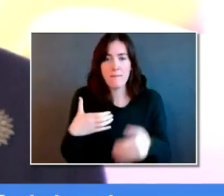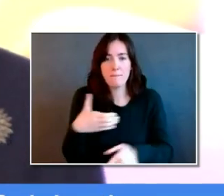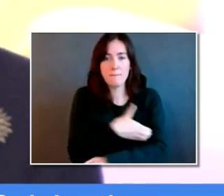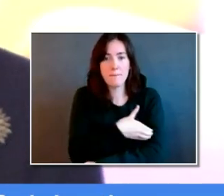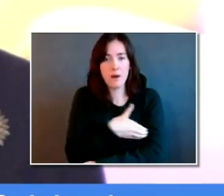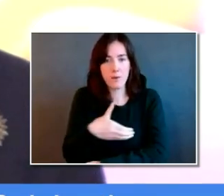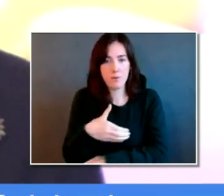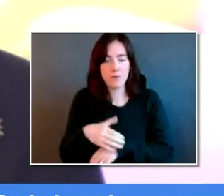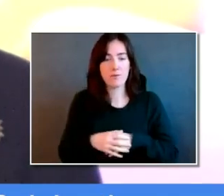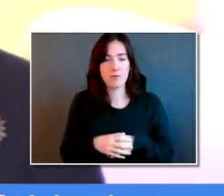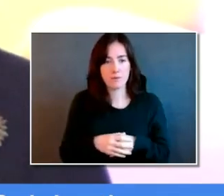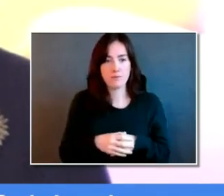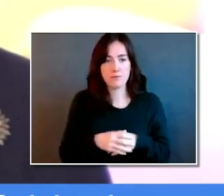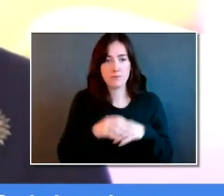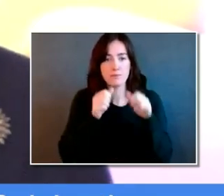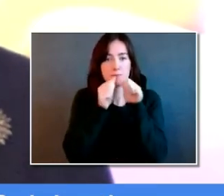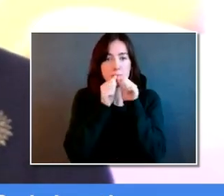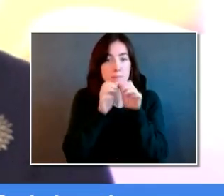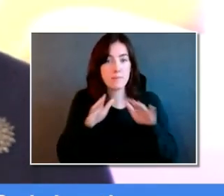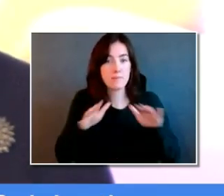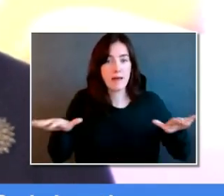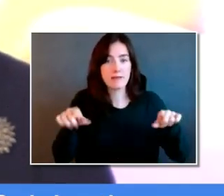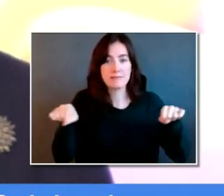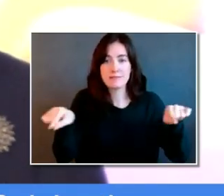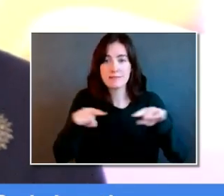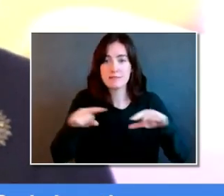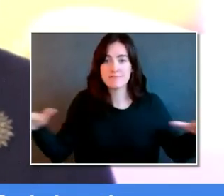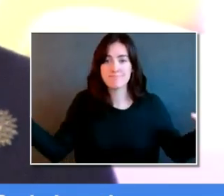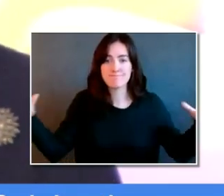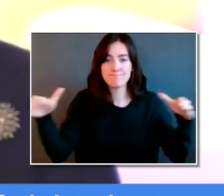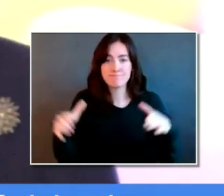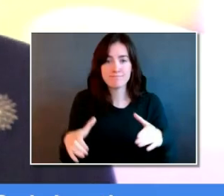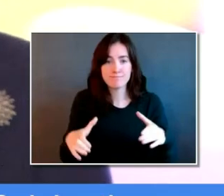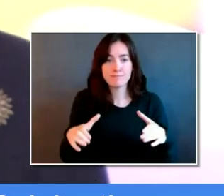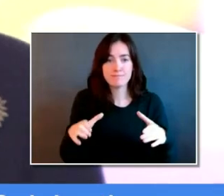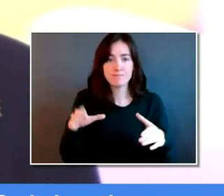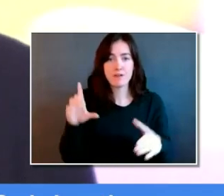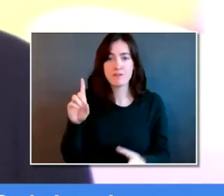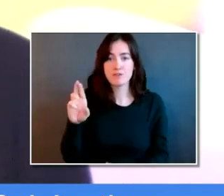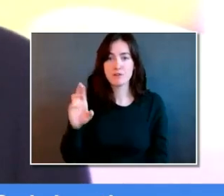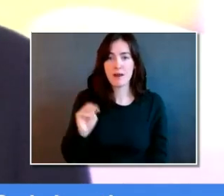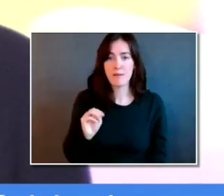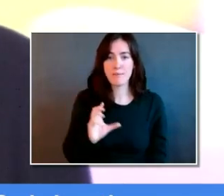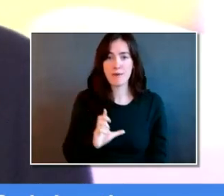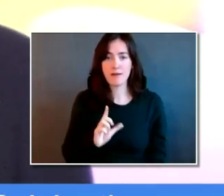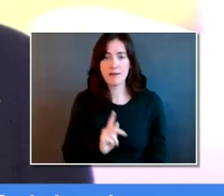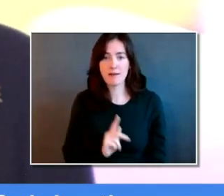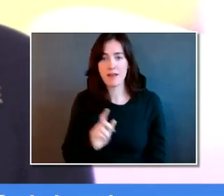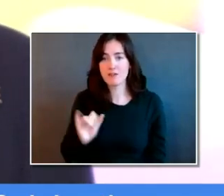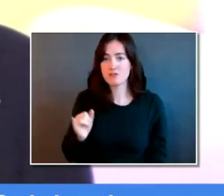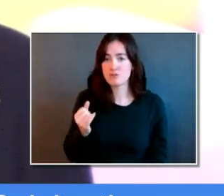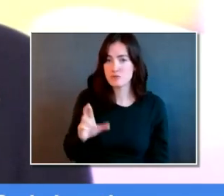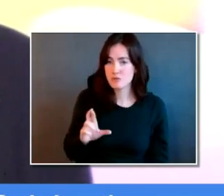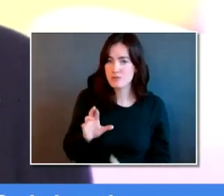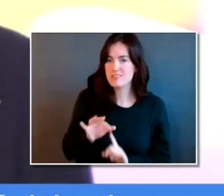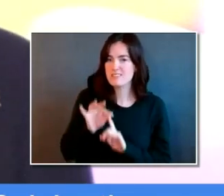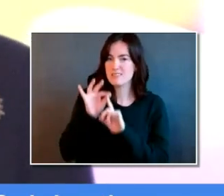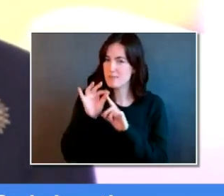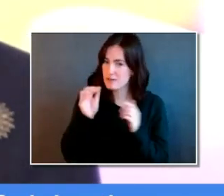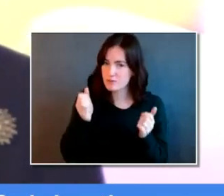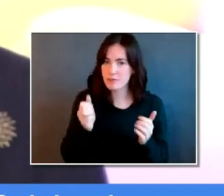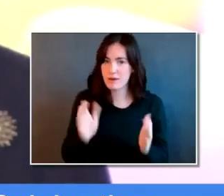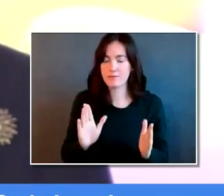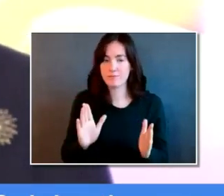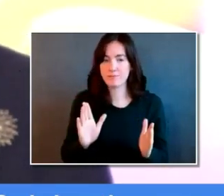Bless this commemoration of Dr. Martin Luther King Jr. in a special way, and open